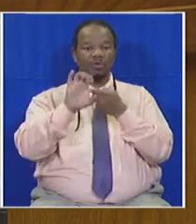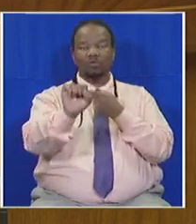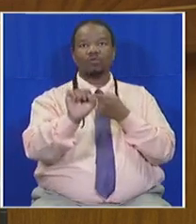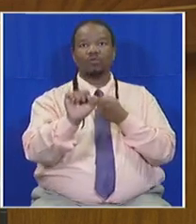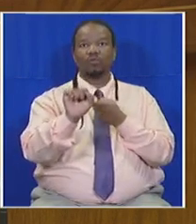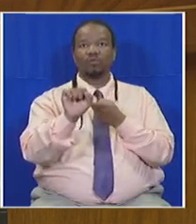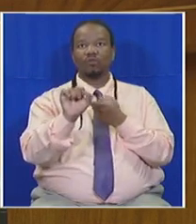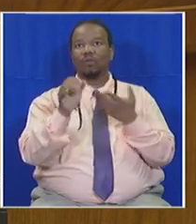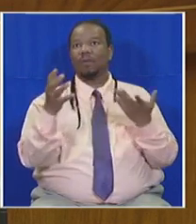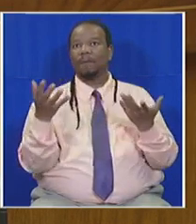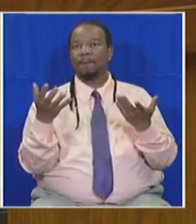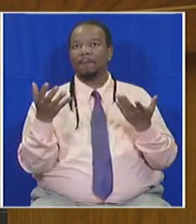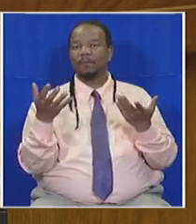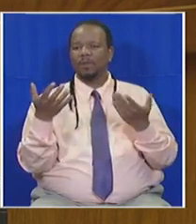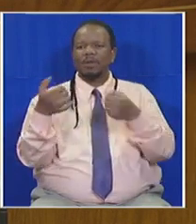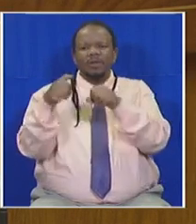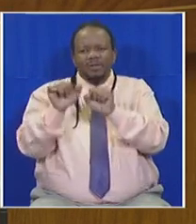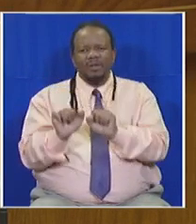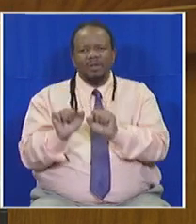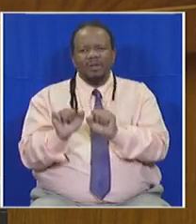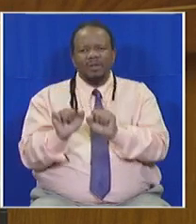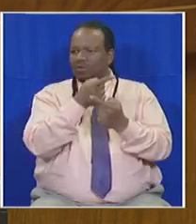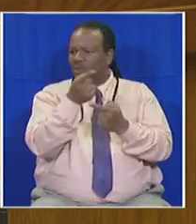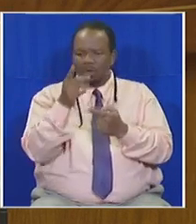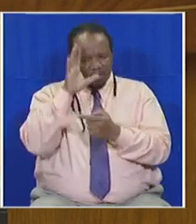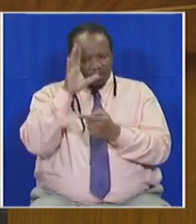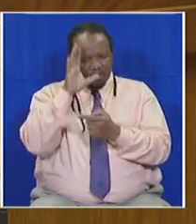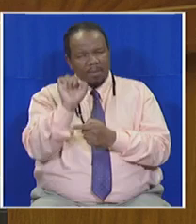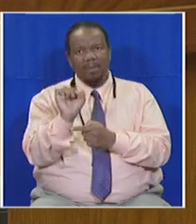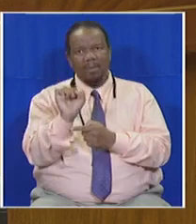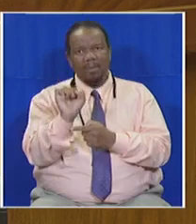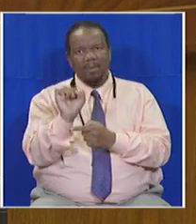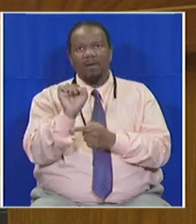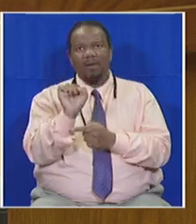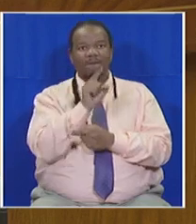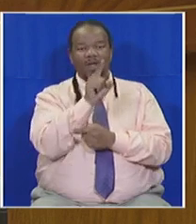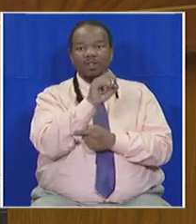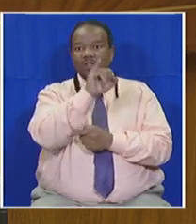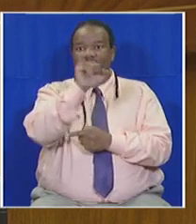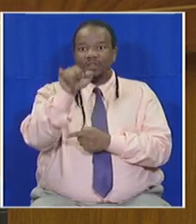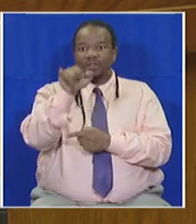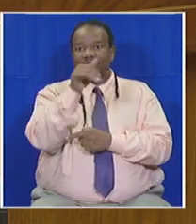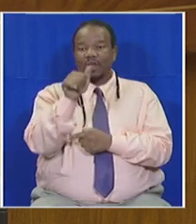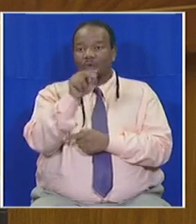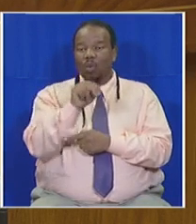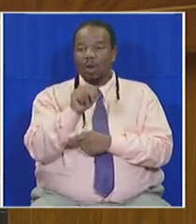one. Chairperson, let us remind ourselves that as of the 1st of